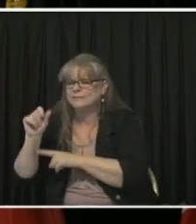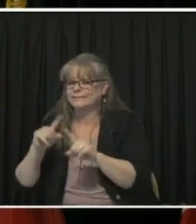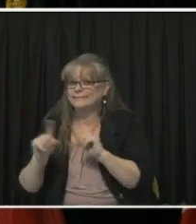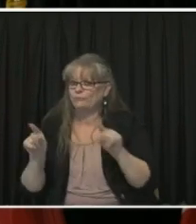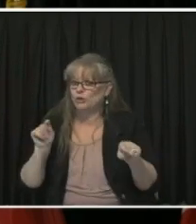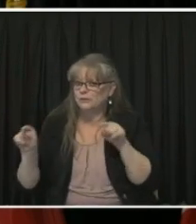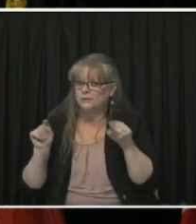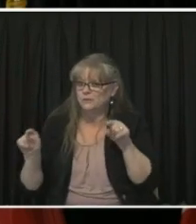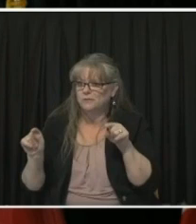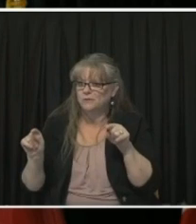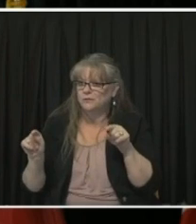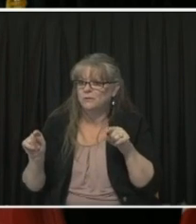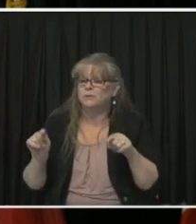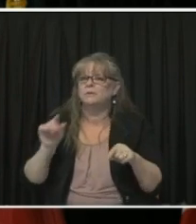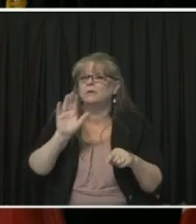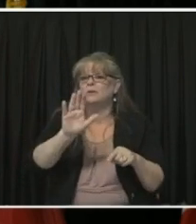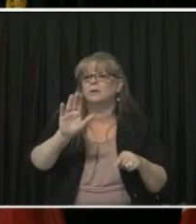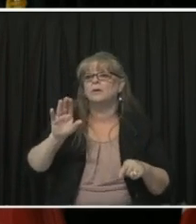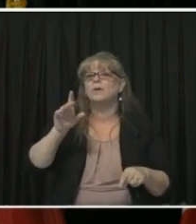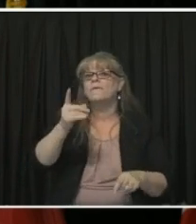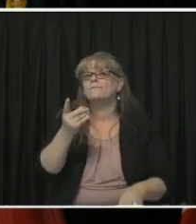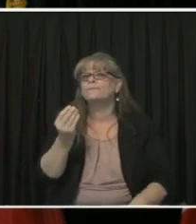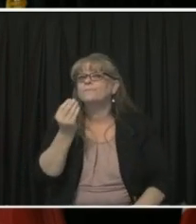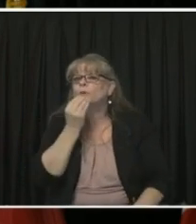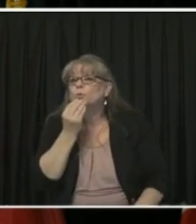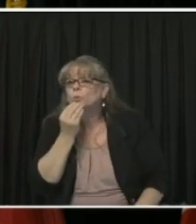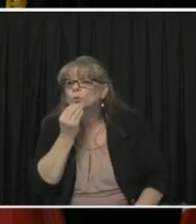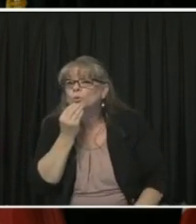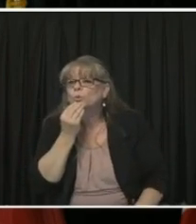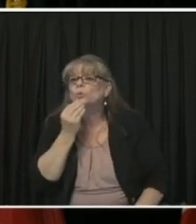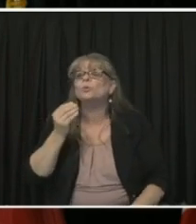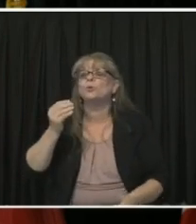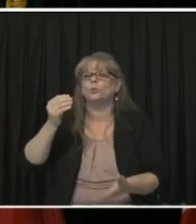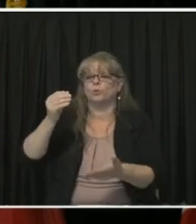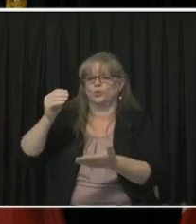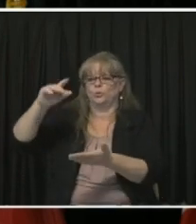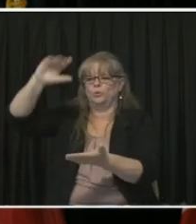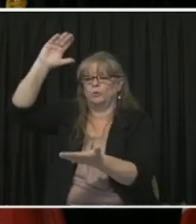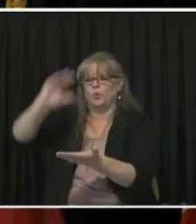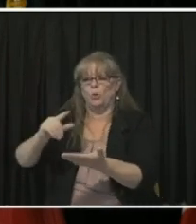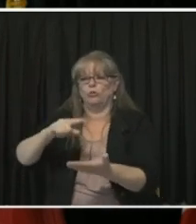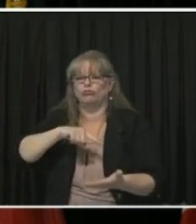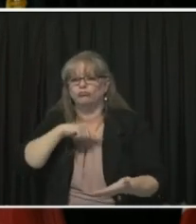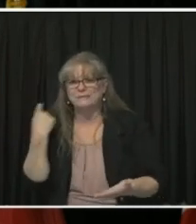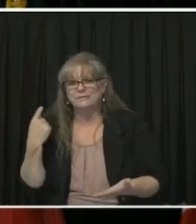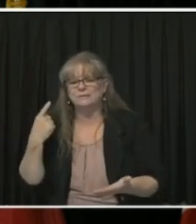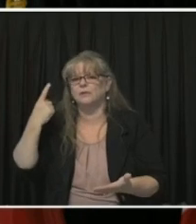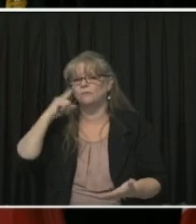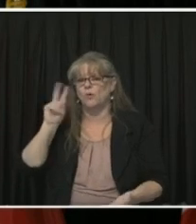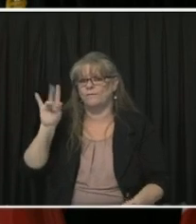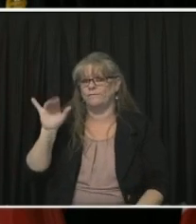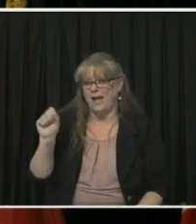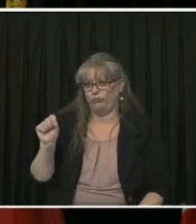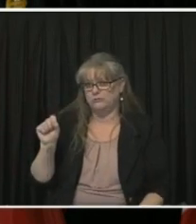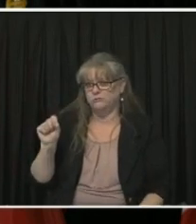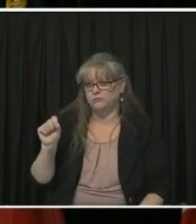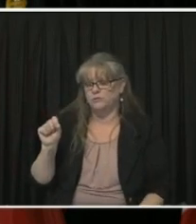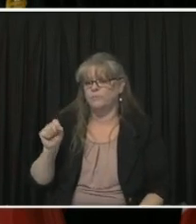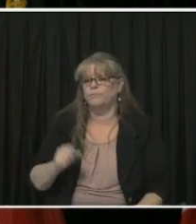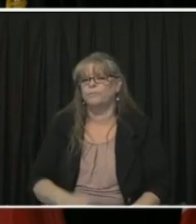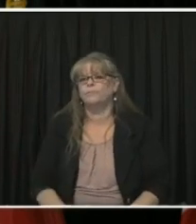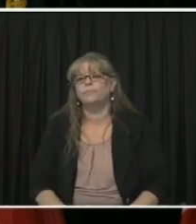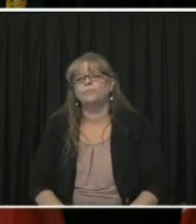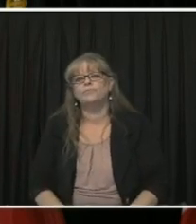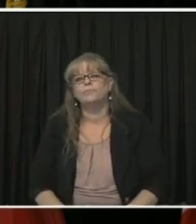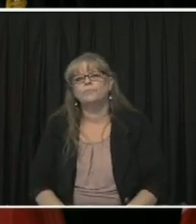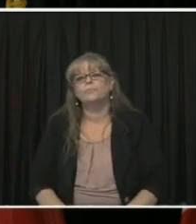the takeout and delivery services. The contact with the person is the higher risk. If it was a bacterial infection, the food would be the higher risk because